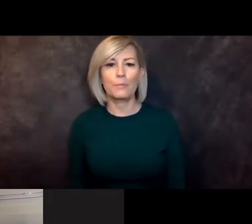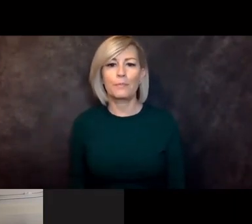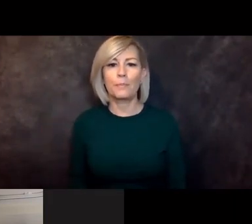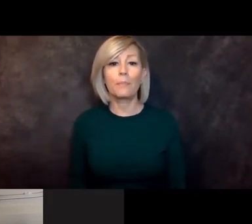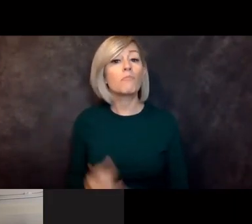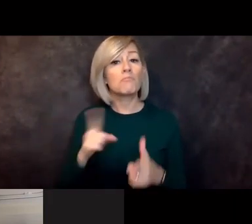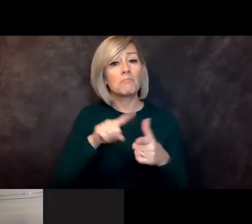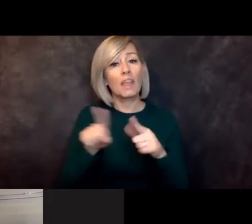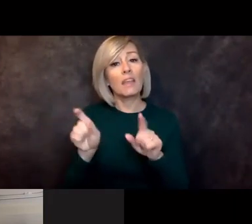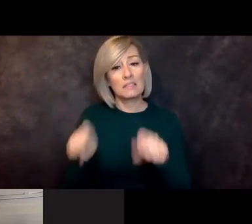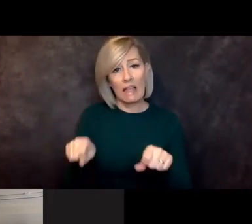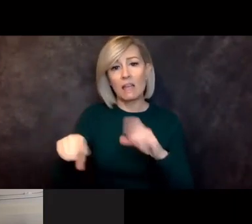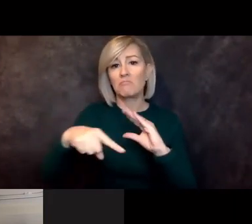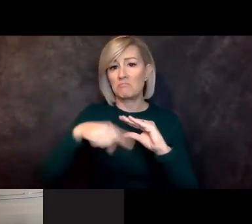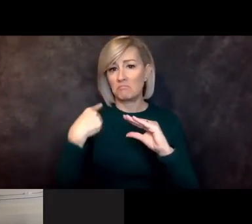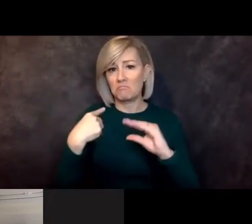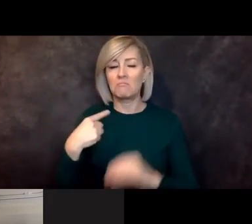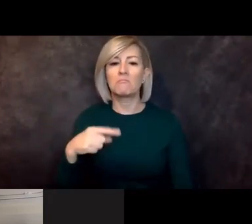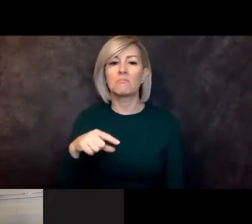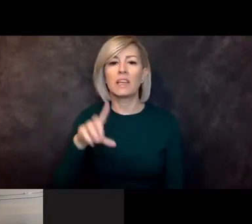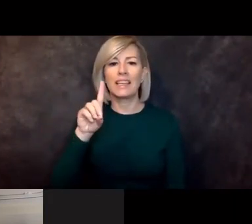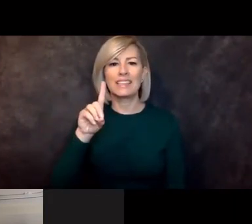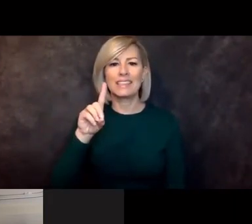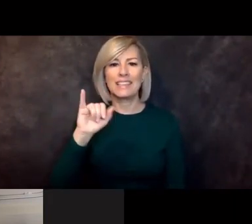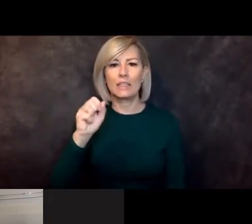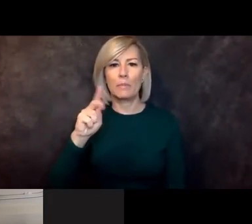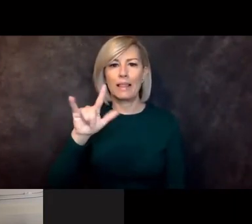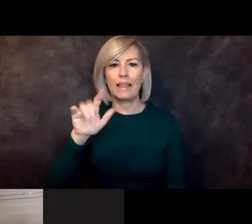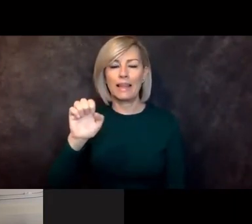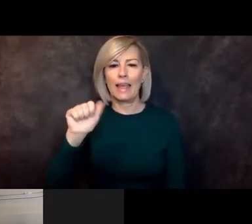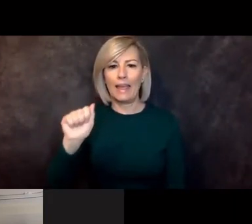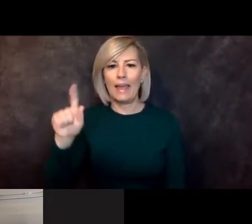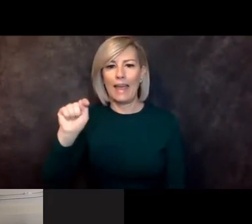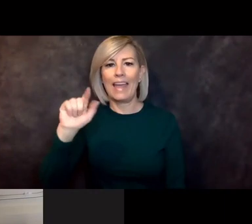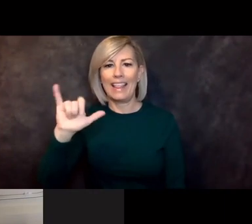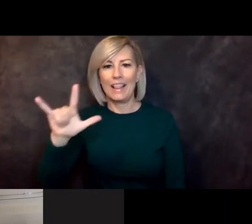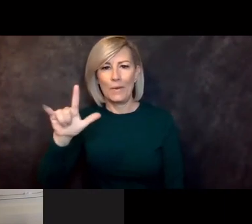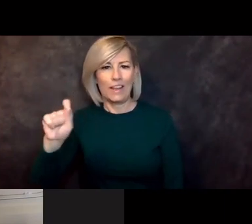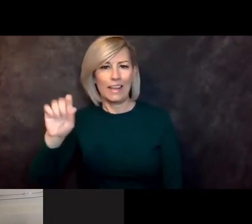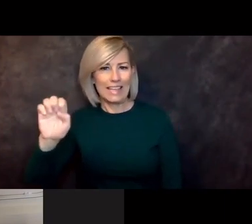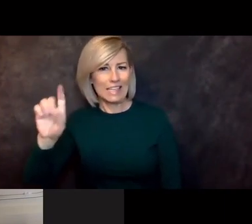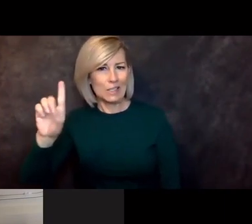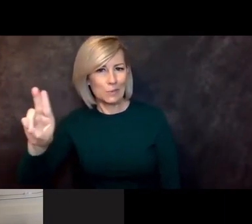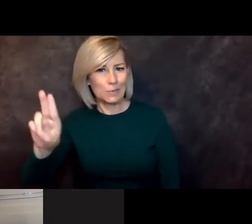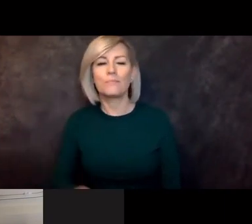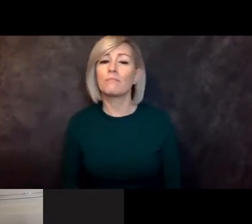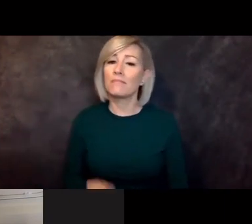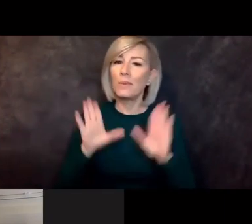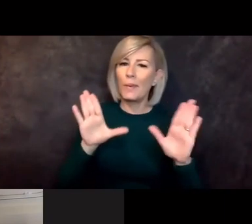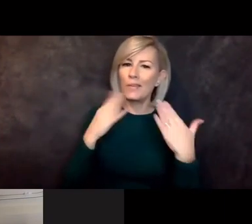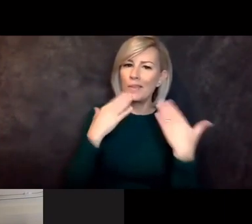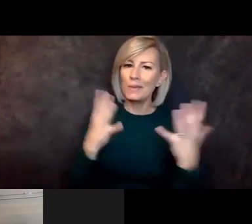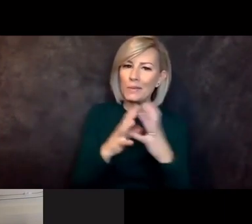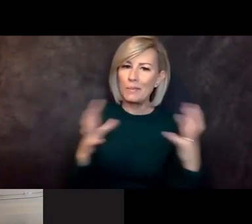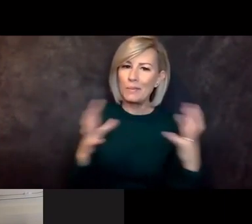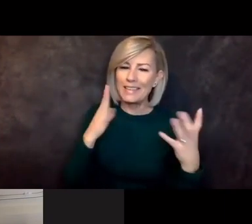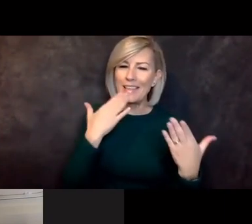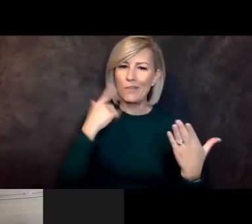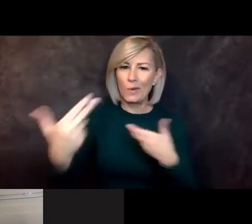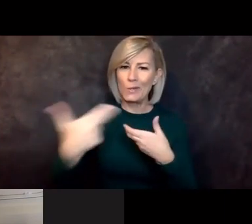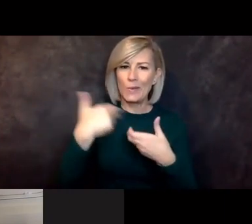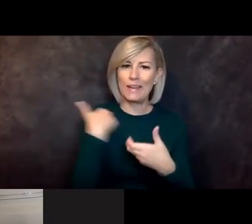they can also send us an email at disability at illinois.edu. Wonderful, wonderful. Thanks for joining